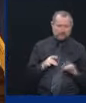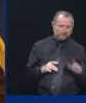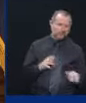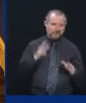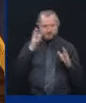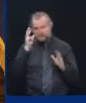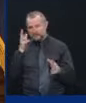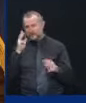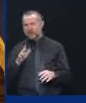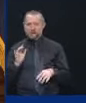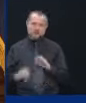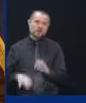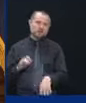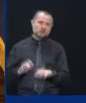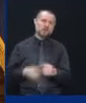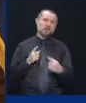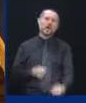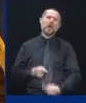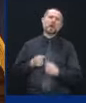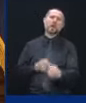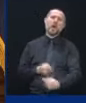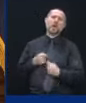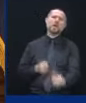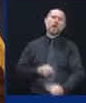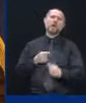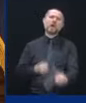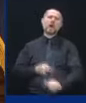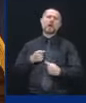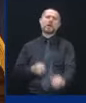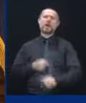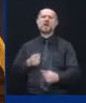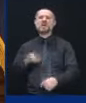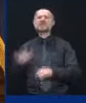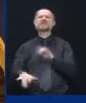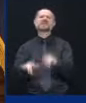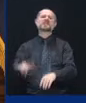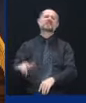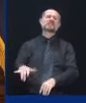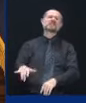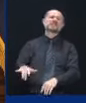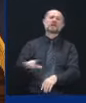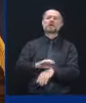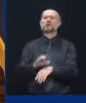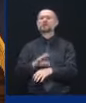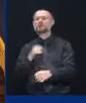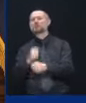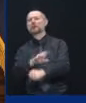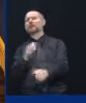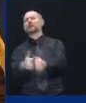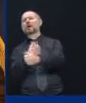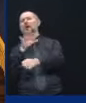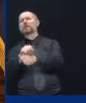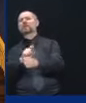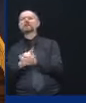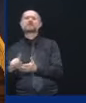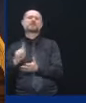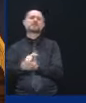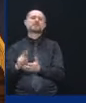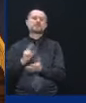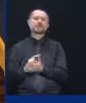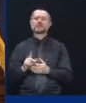sister. And they just sit there hitting the refresh key, and they look at all different sites